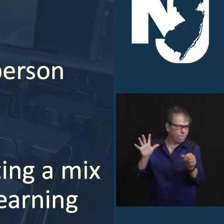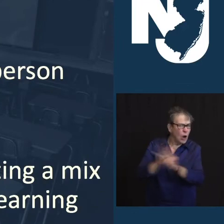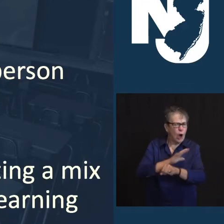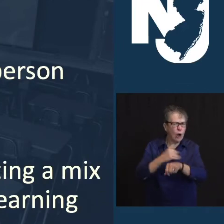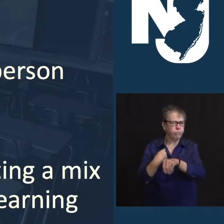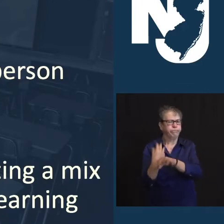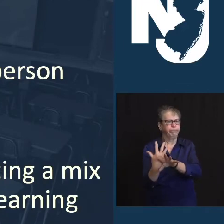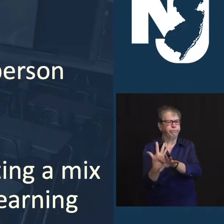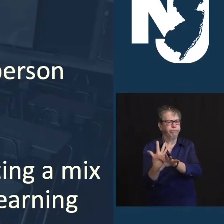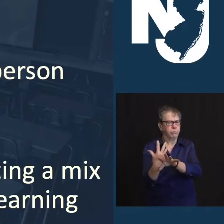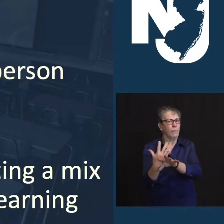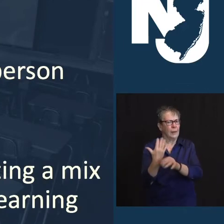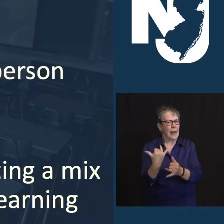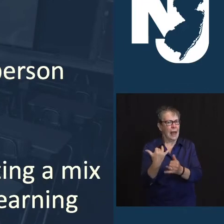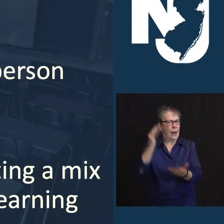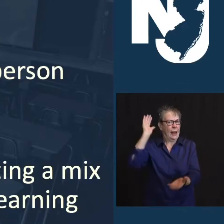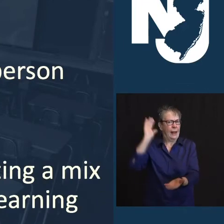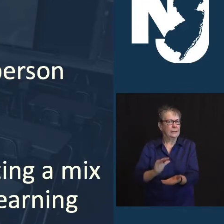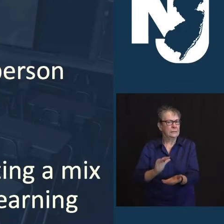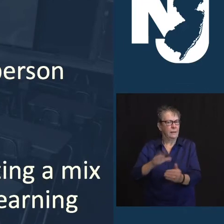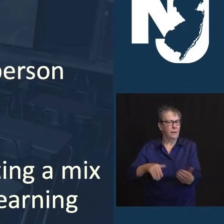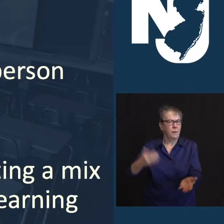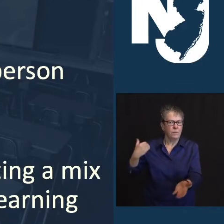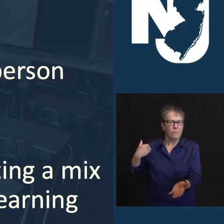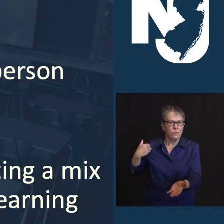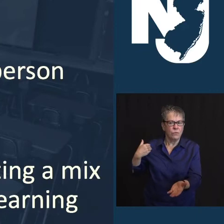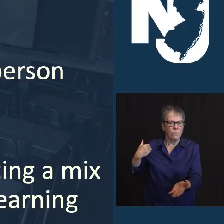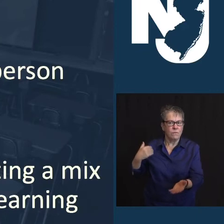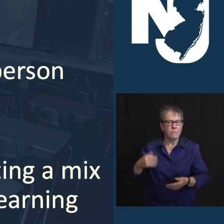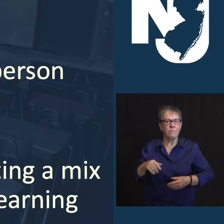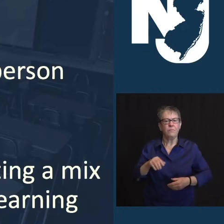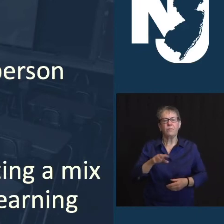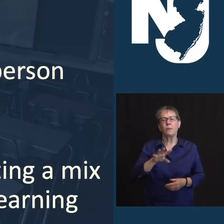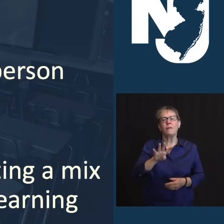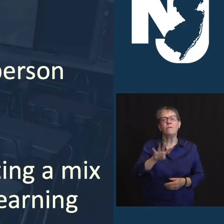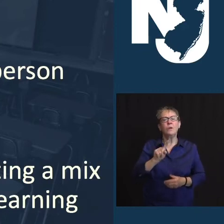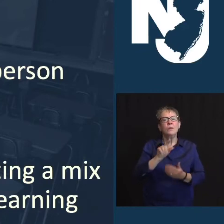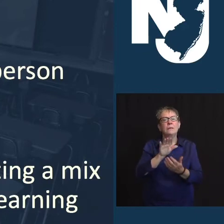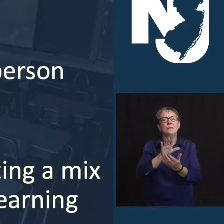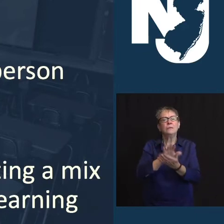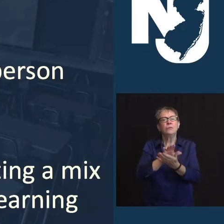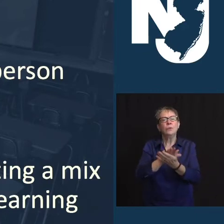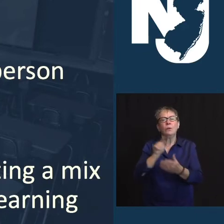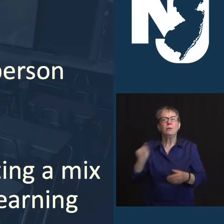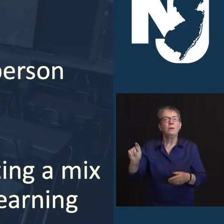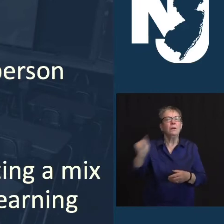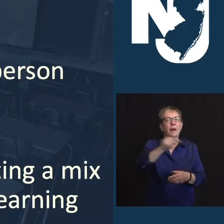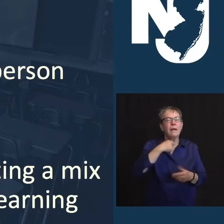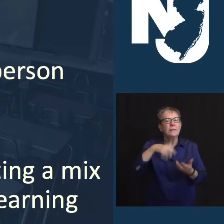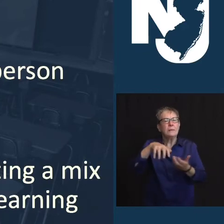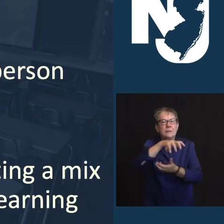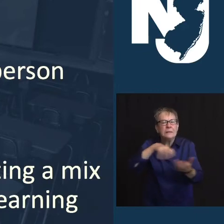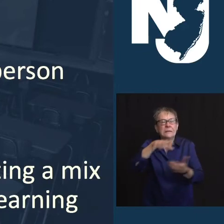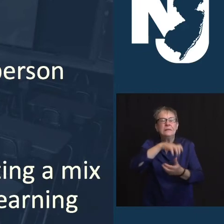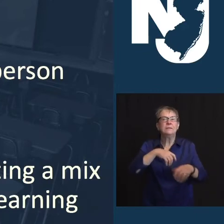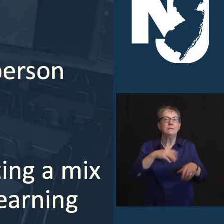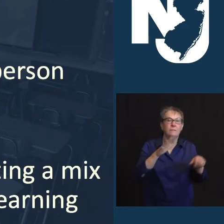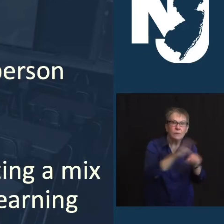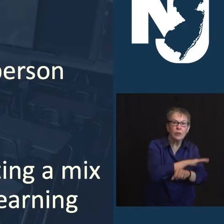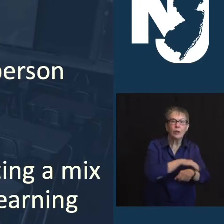of the month. And 41 districts are currently implementing a mix of all remote, in-person, or hybrid learning